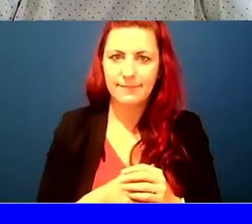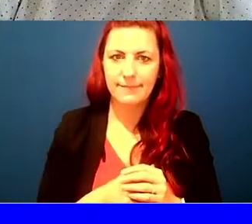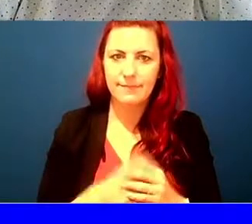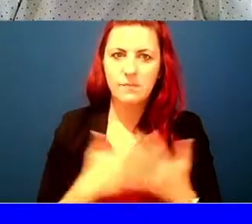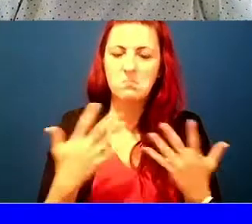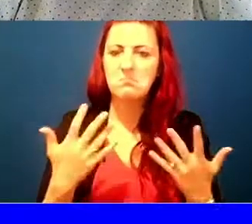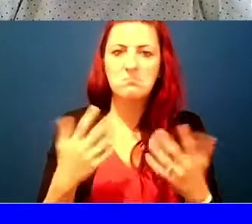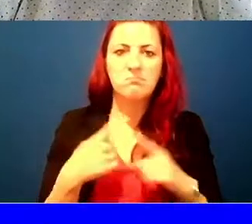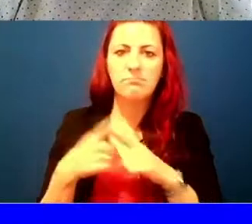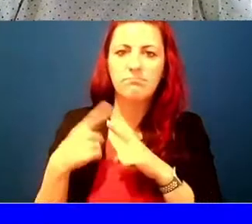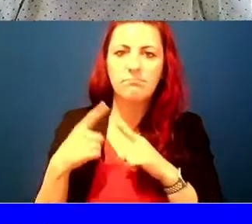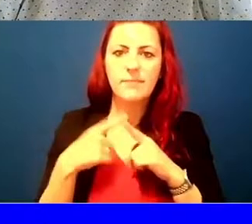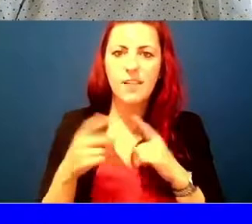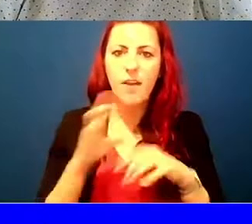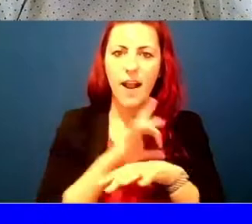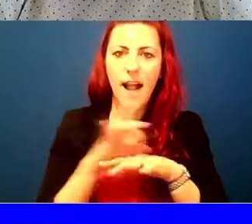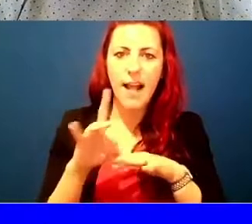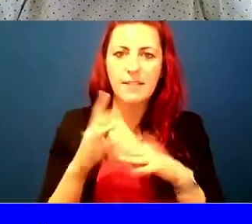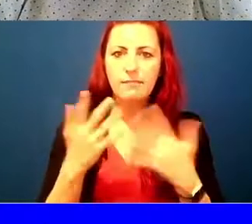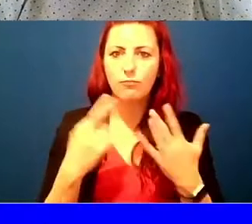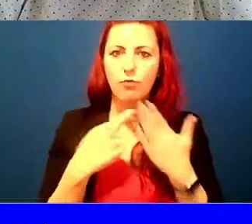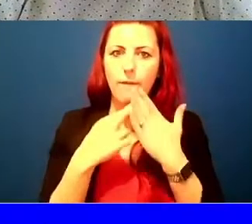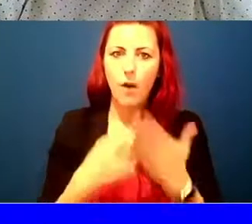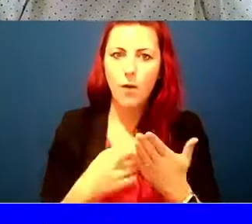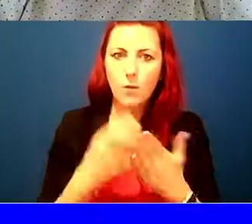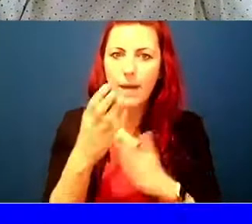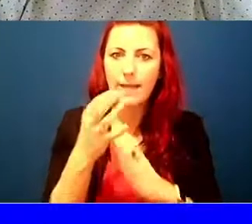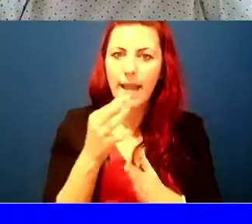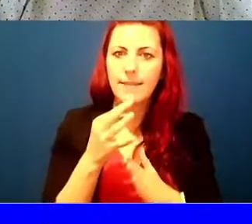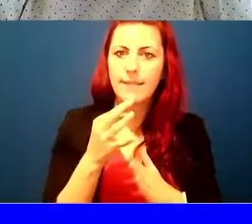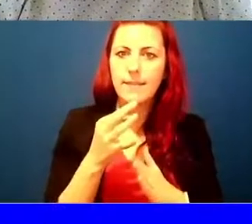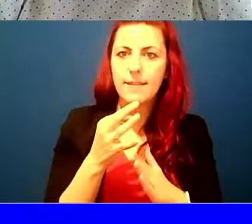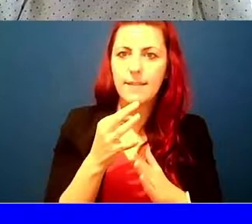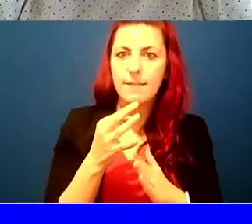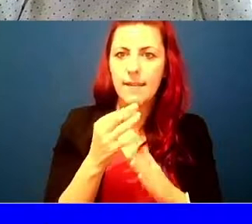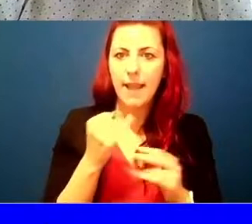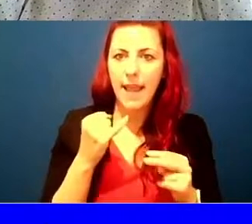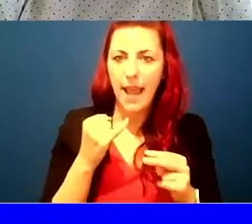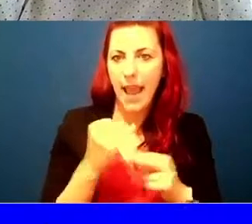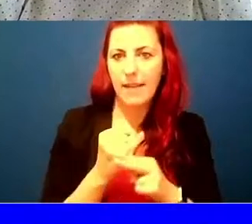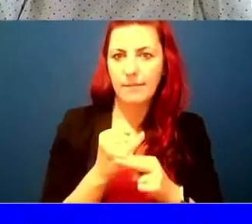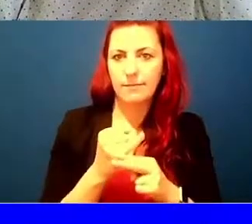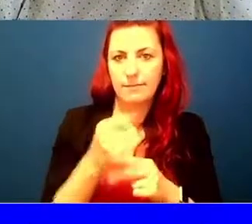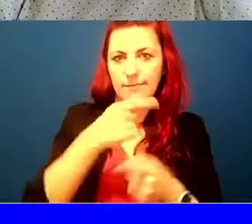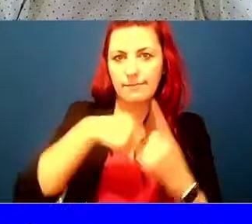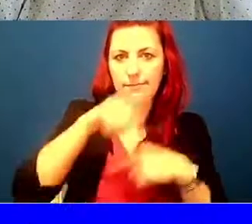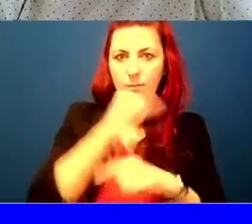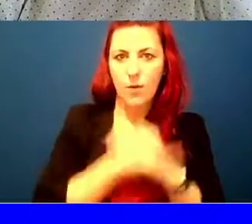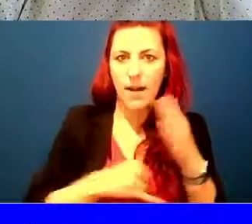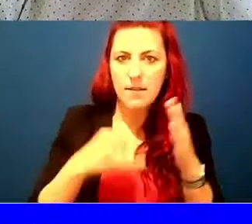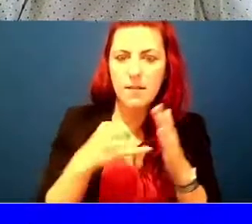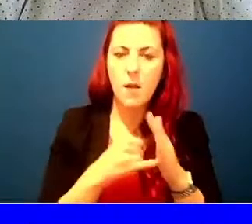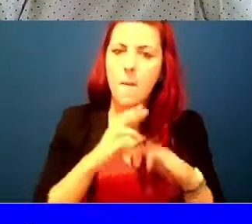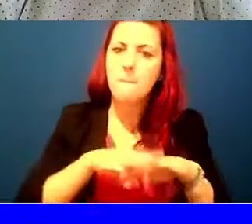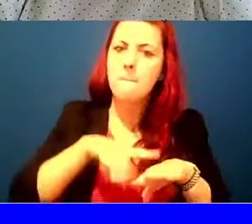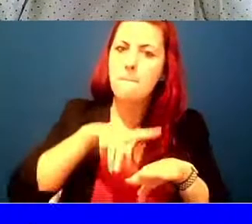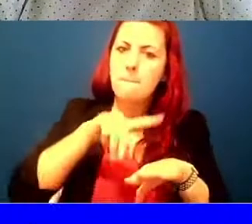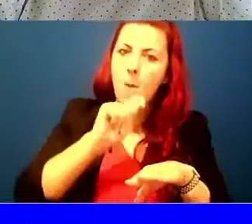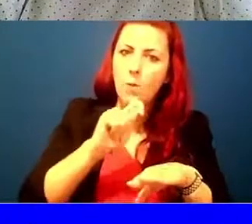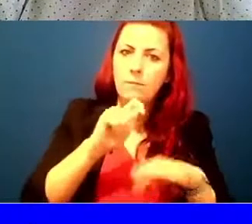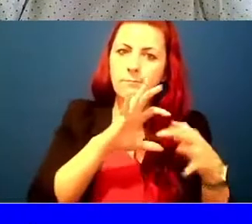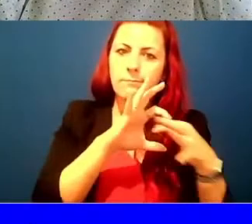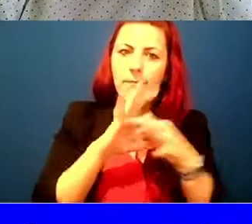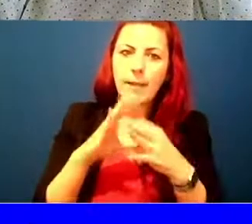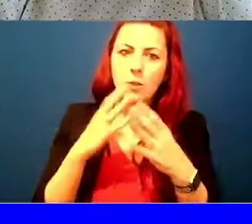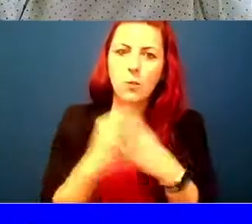So just to talk about what types of referrals come into us in this justice area, most of them tend to come from